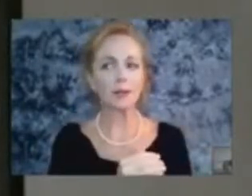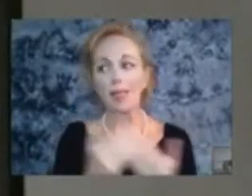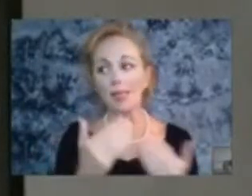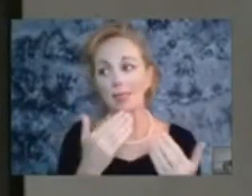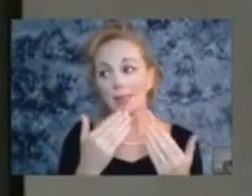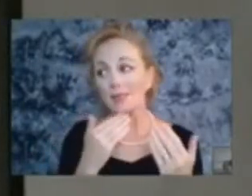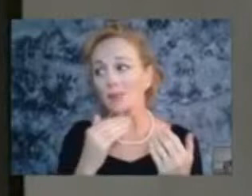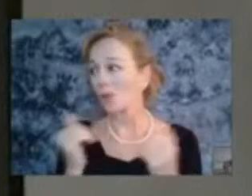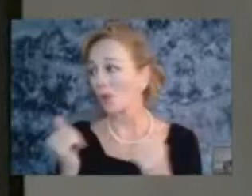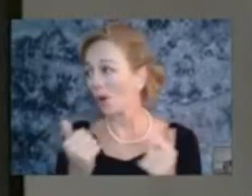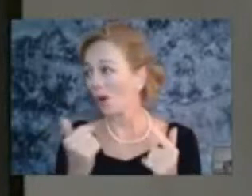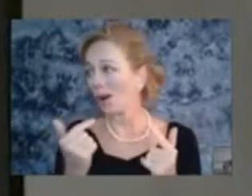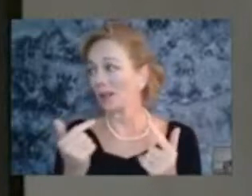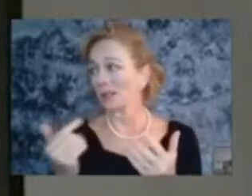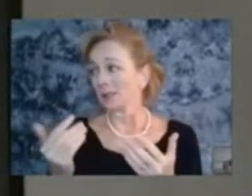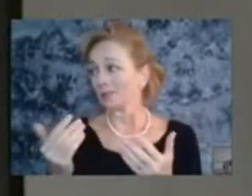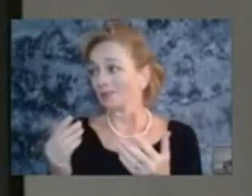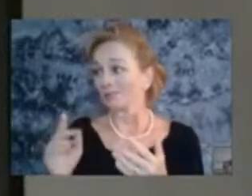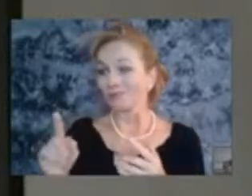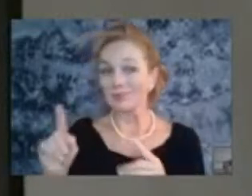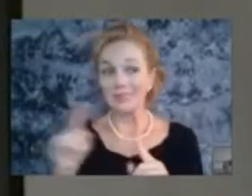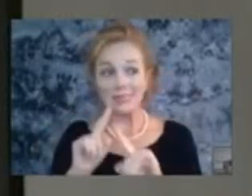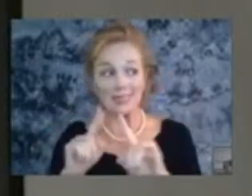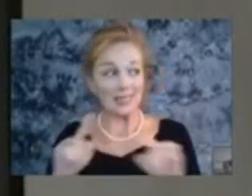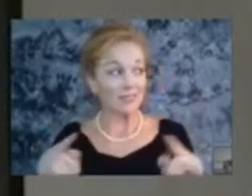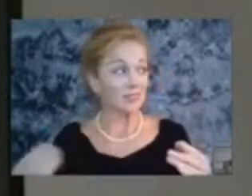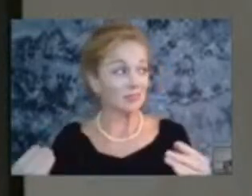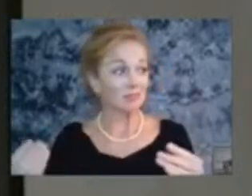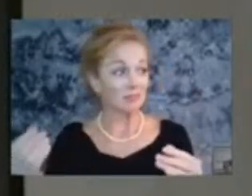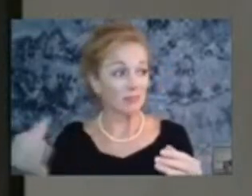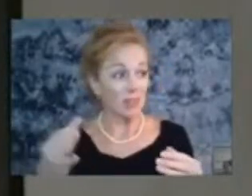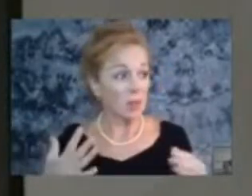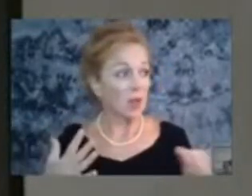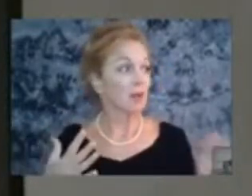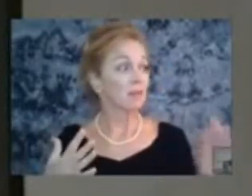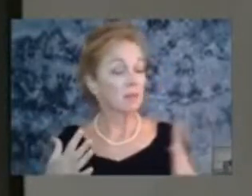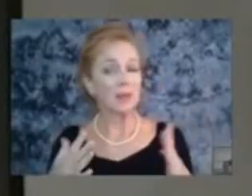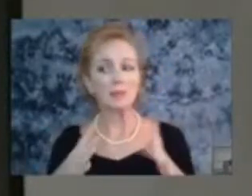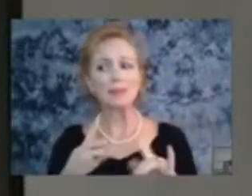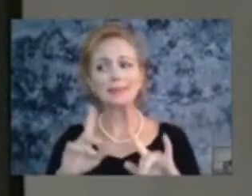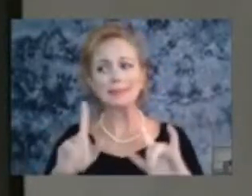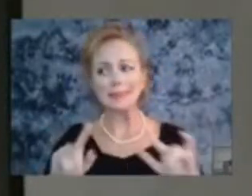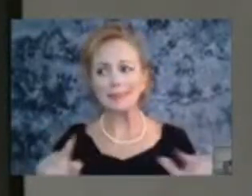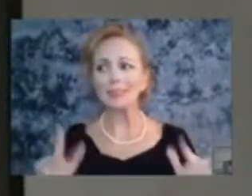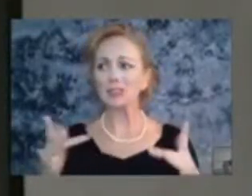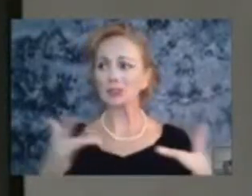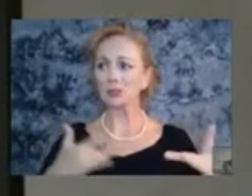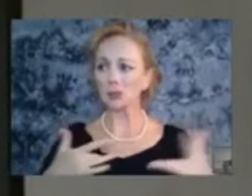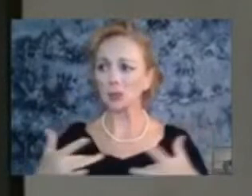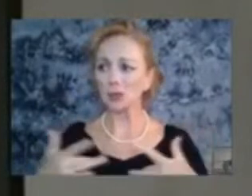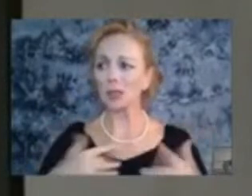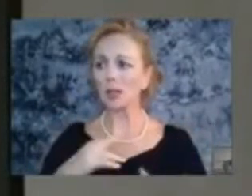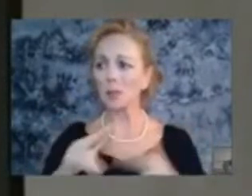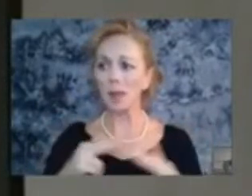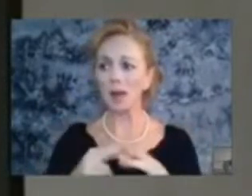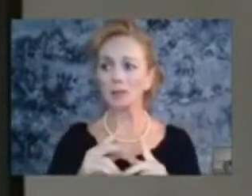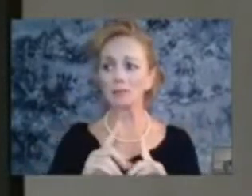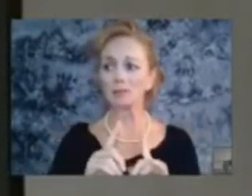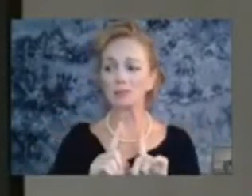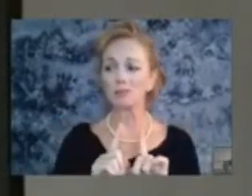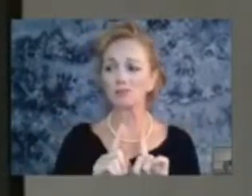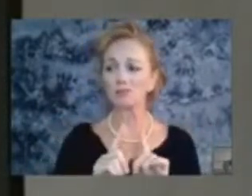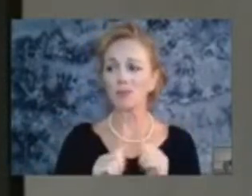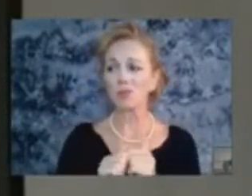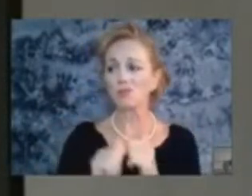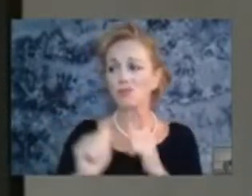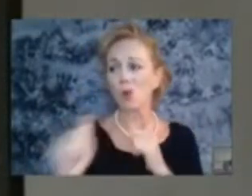I know that we've had a lot of concern about remote learning, I do believe that very quickly we're going to see some transition.